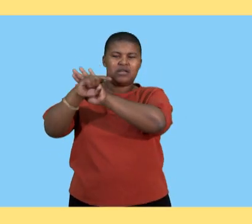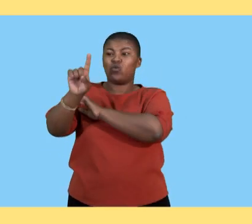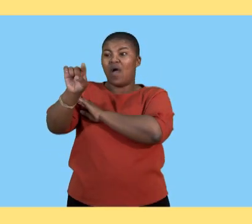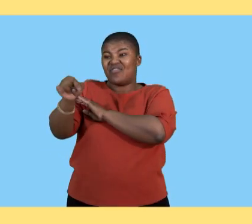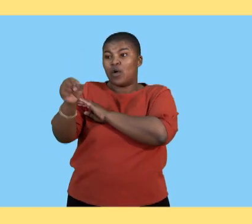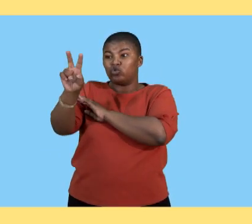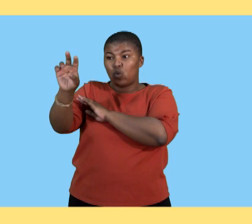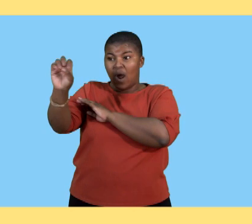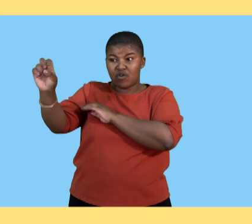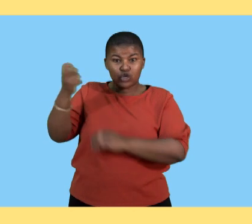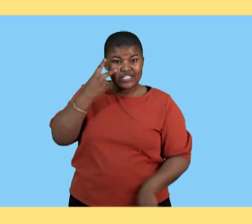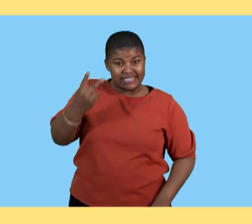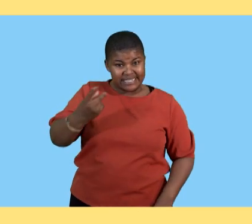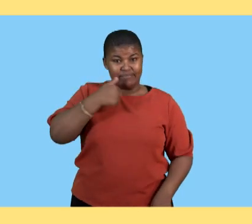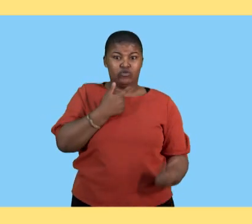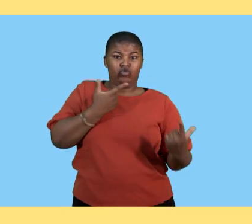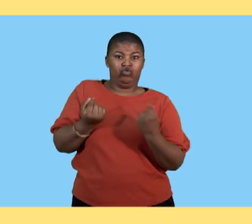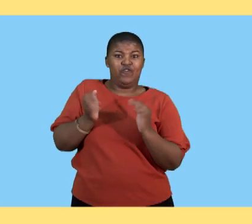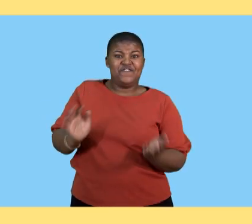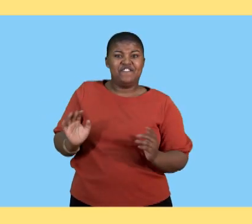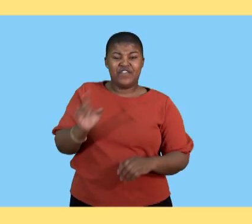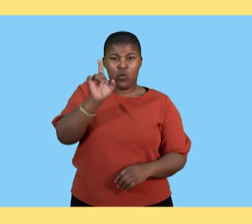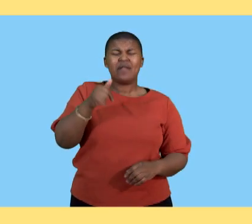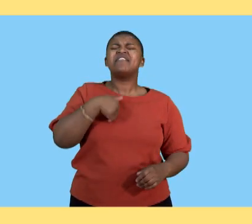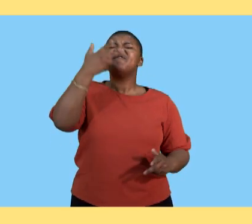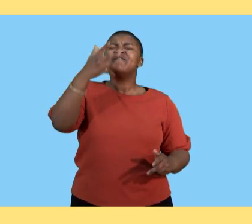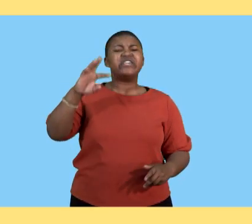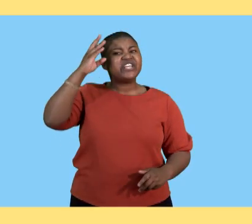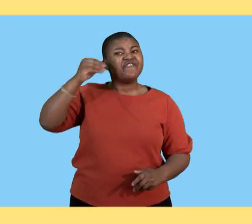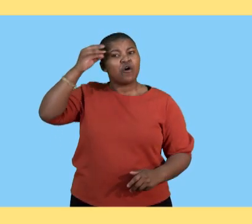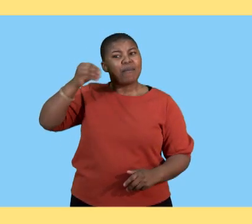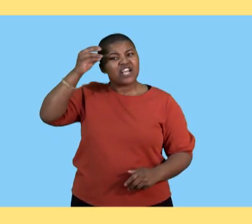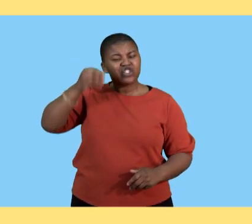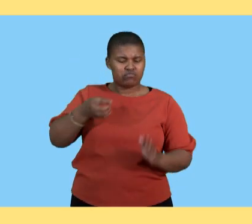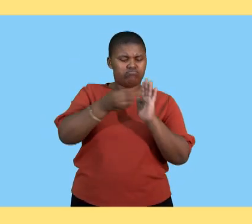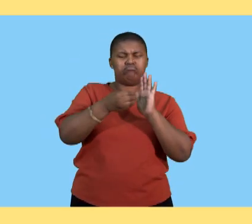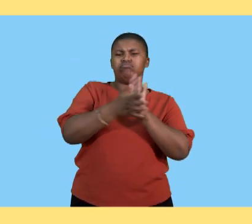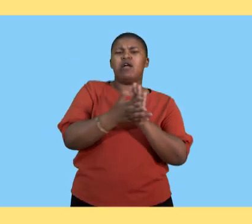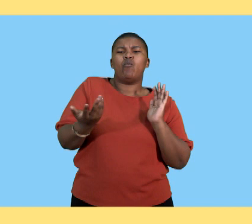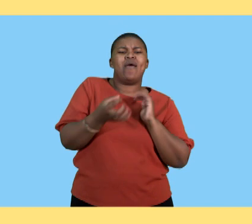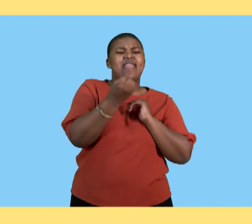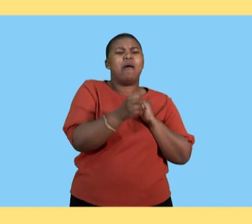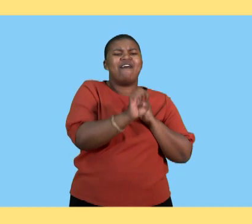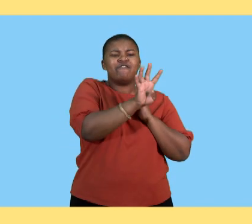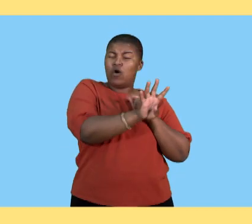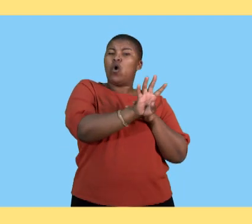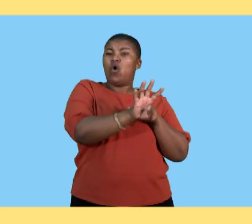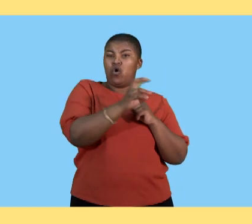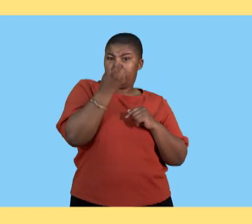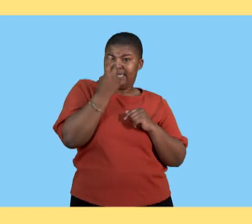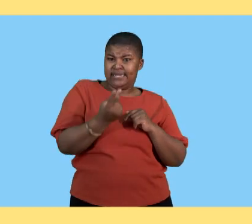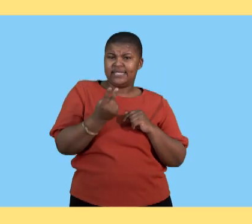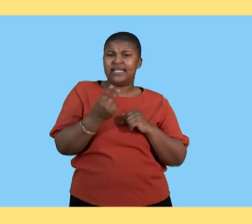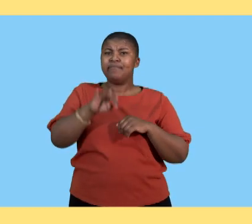1,200. You will see what I have done here. I have recorded this in note number 4.